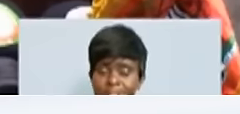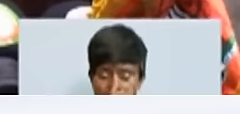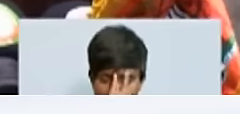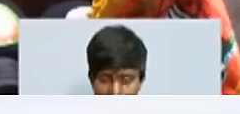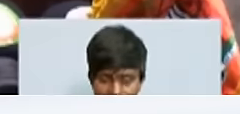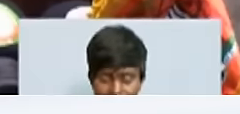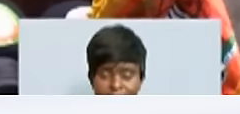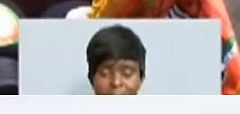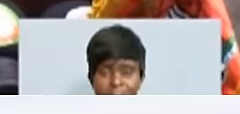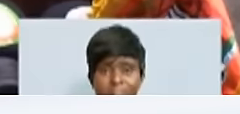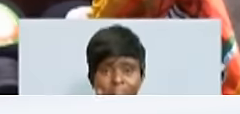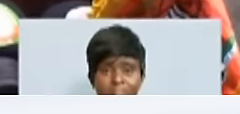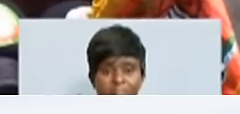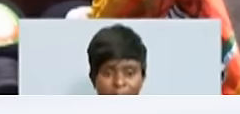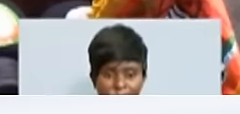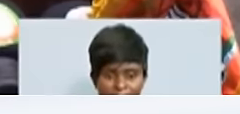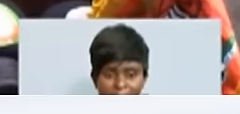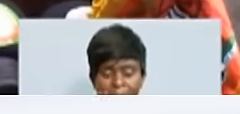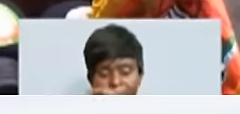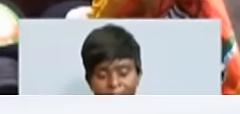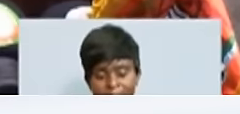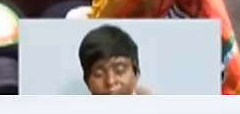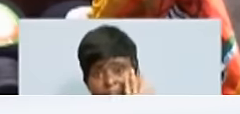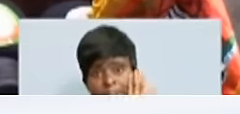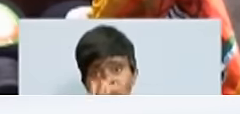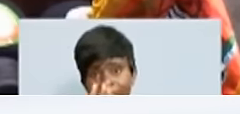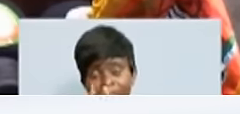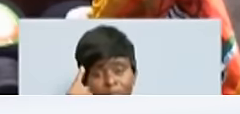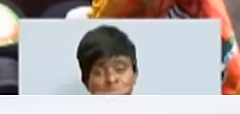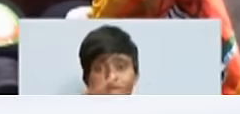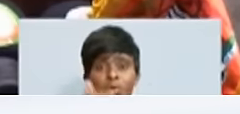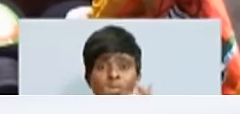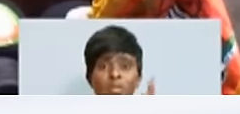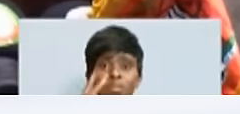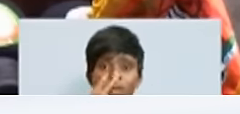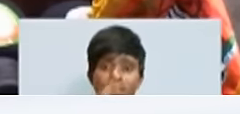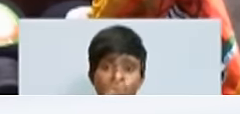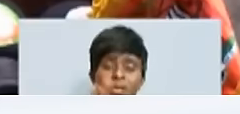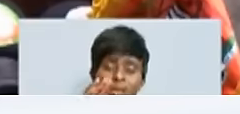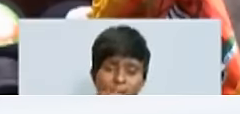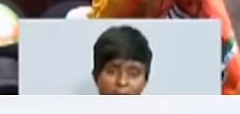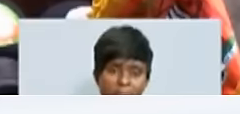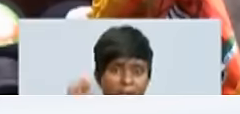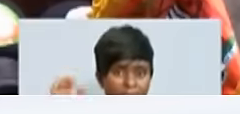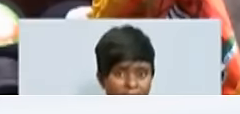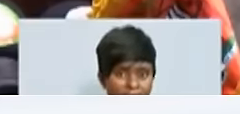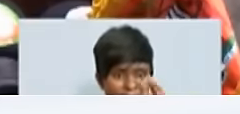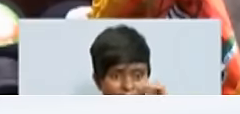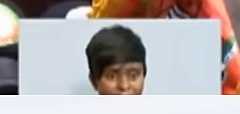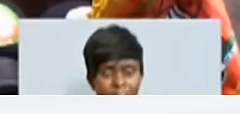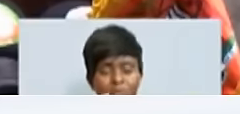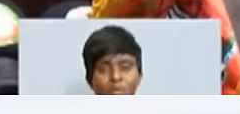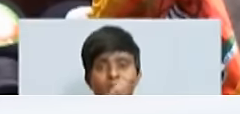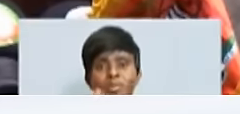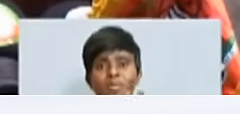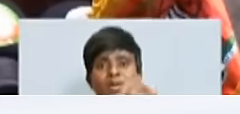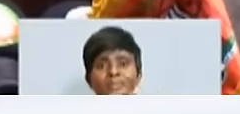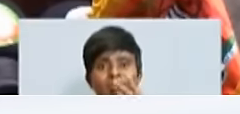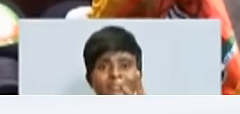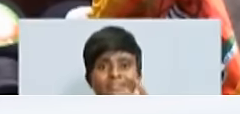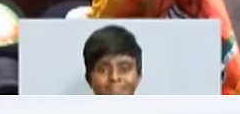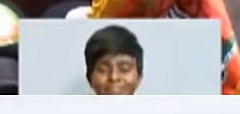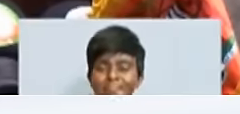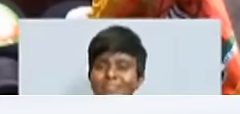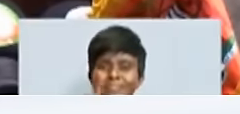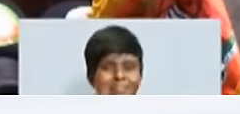decision-making. Again, statistics are there for everybody to see. The ratings are there for everybody to see. We don't have to say